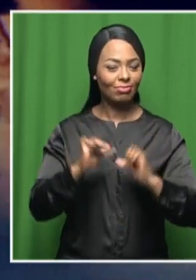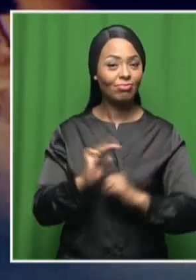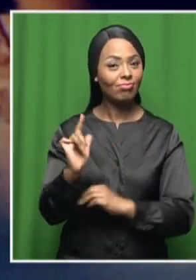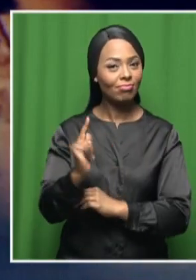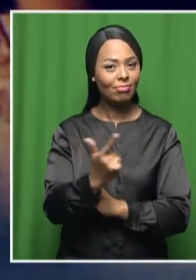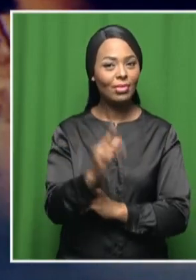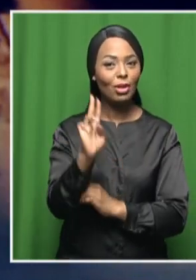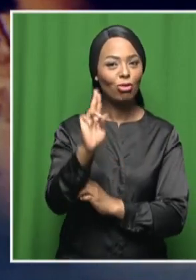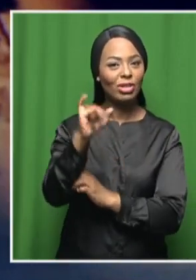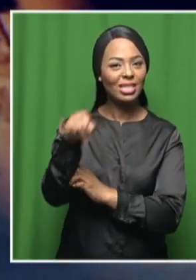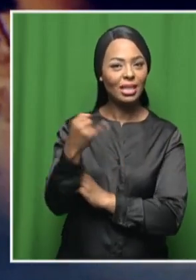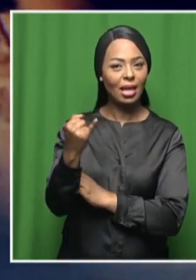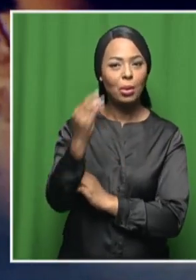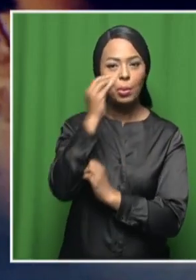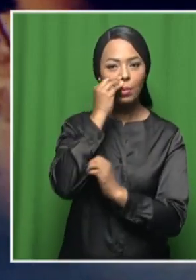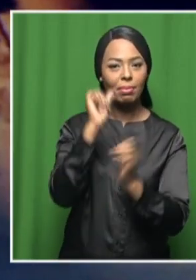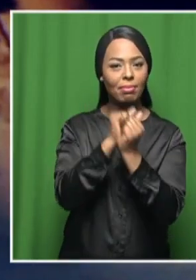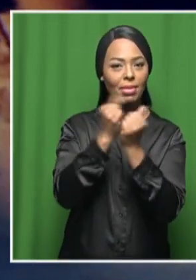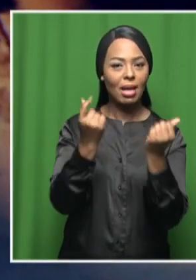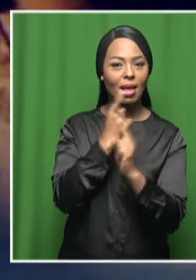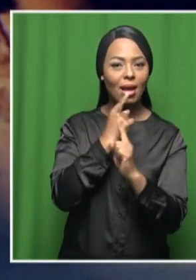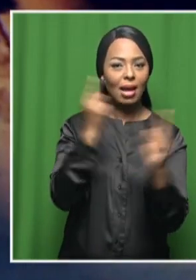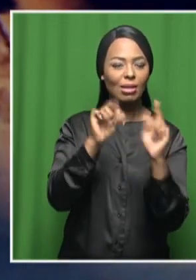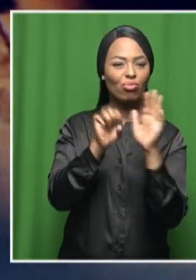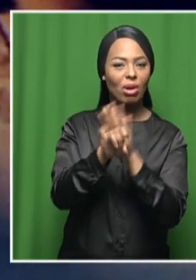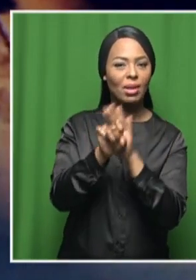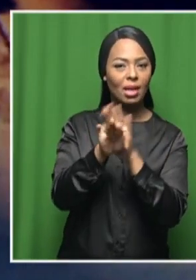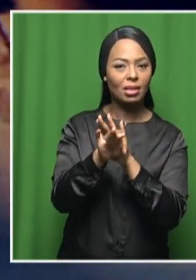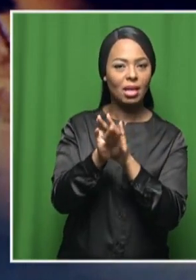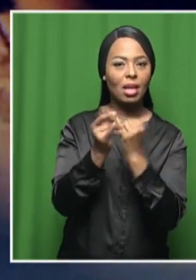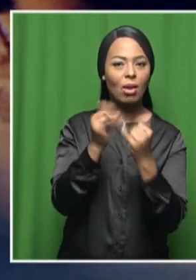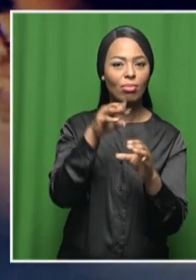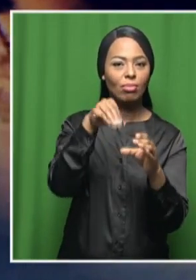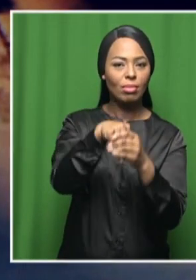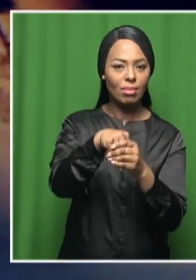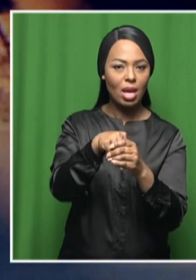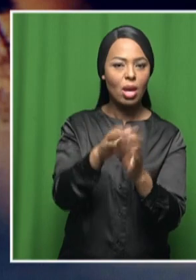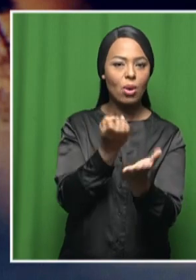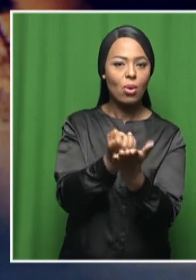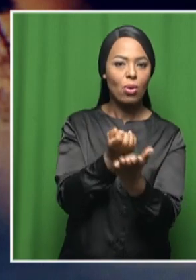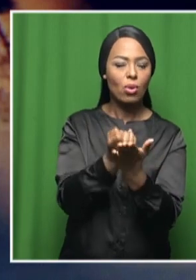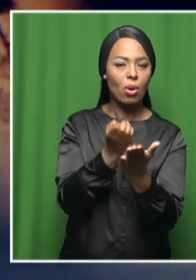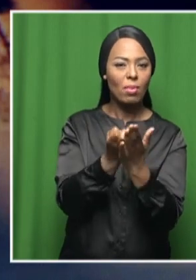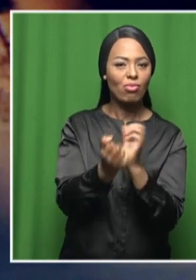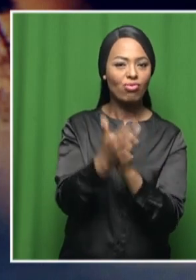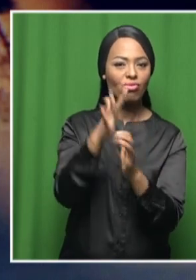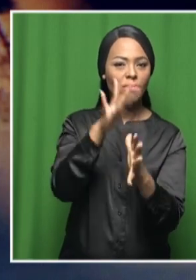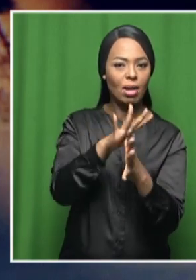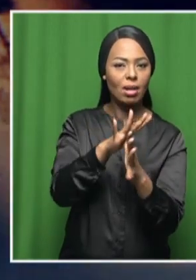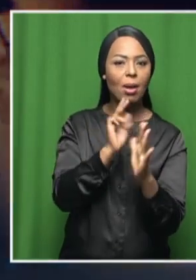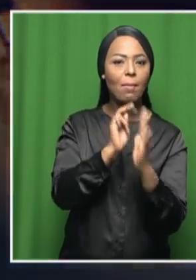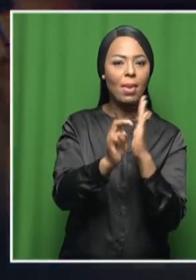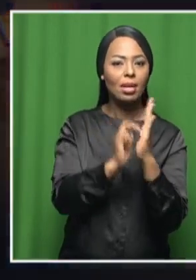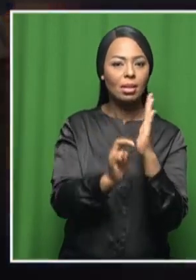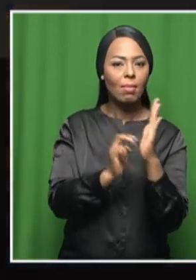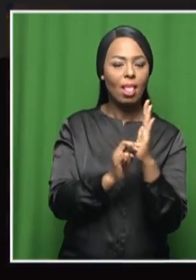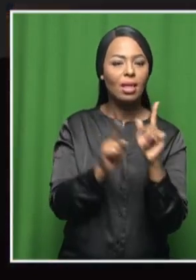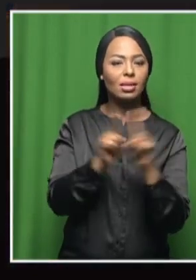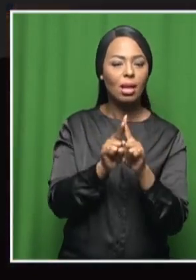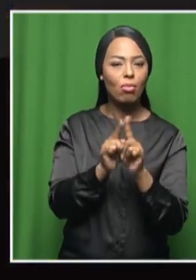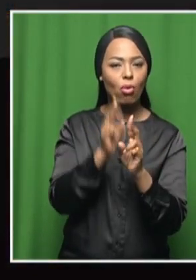The UJ Press has recently released their latest publication titled The Inclusive Economy Criteria, Principles and